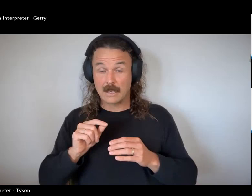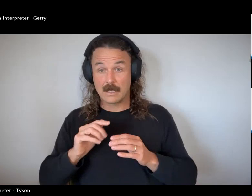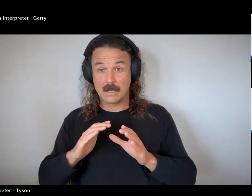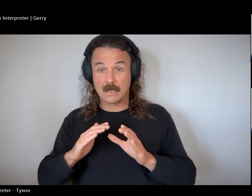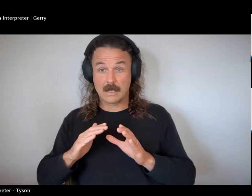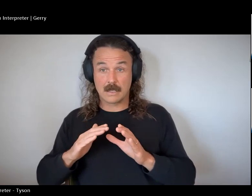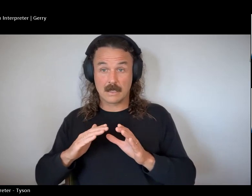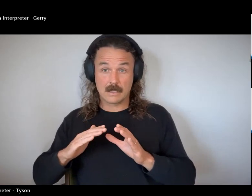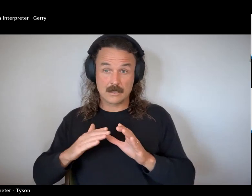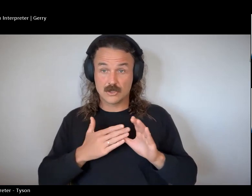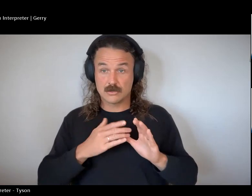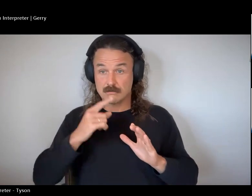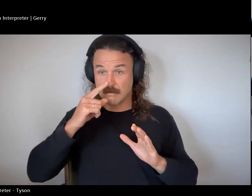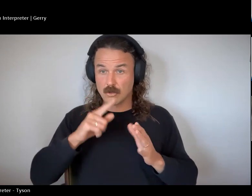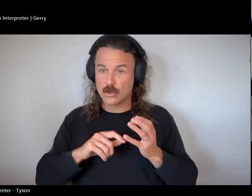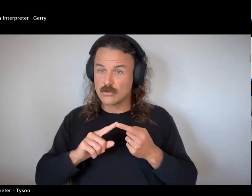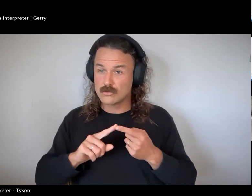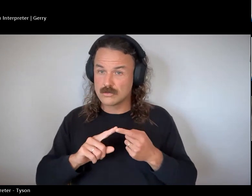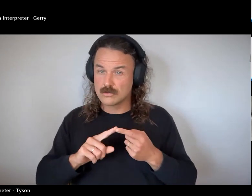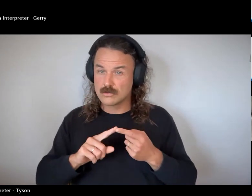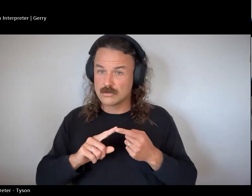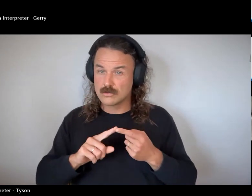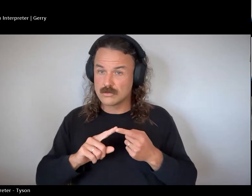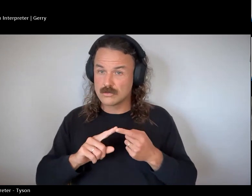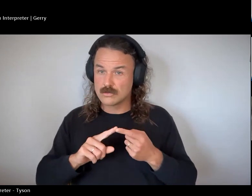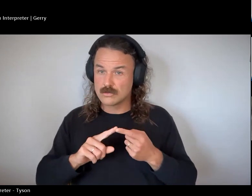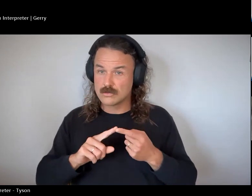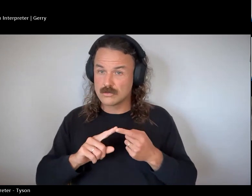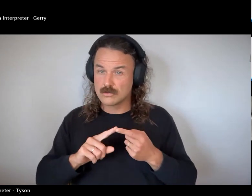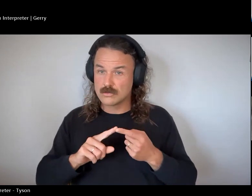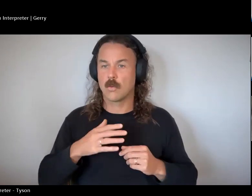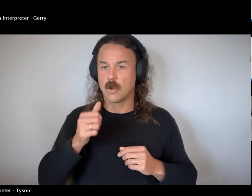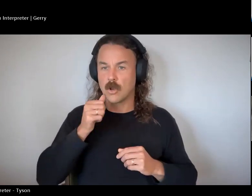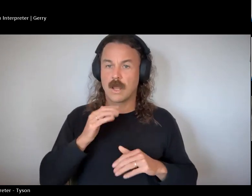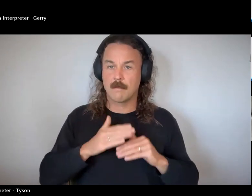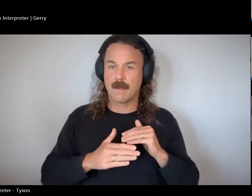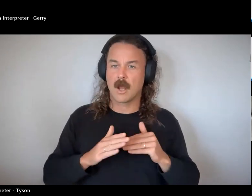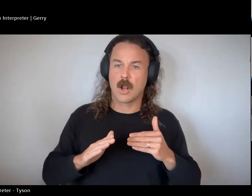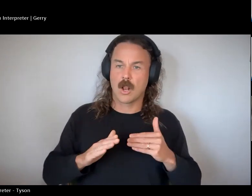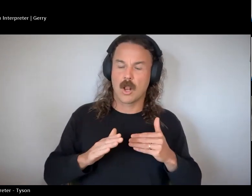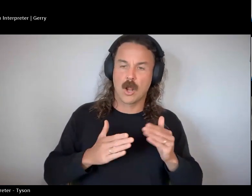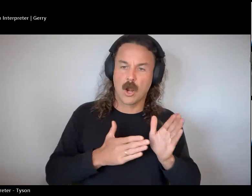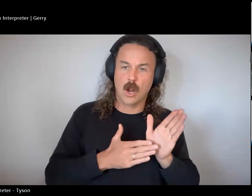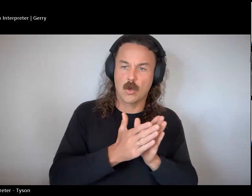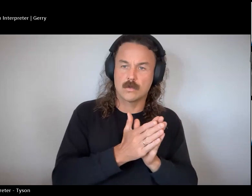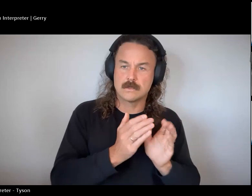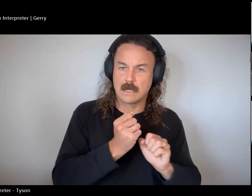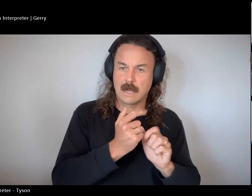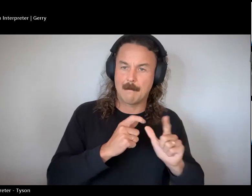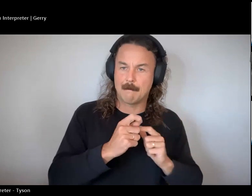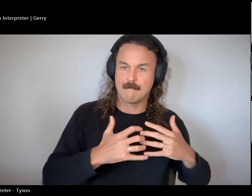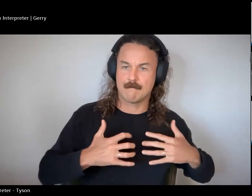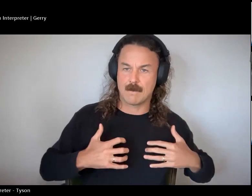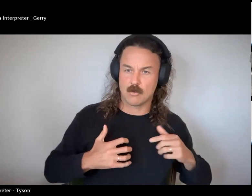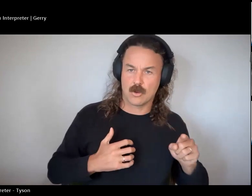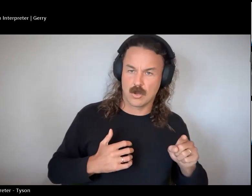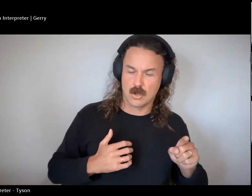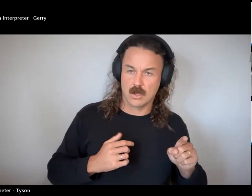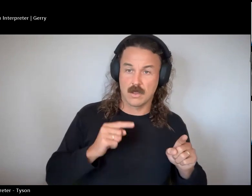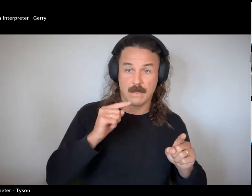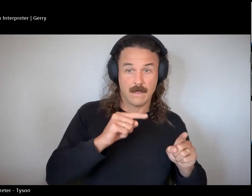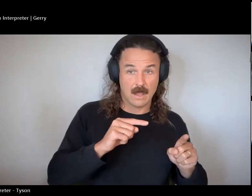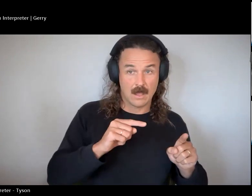we considered the closing the gap framework. Gang, I don't know, do you want to make a comment on that?